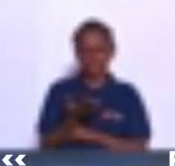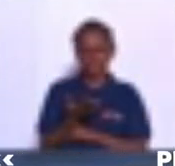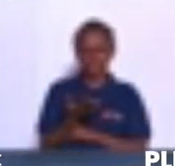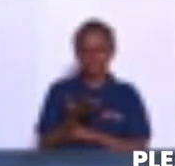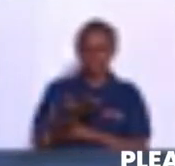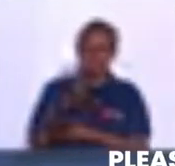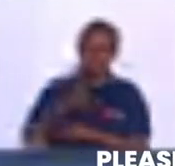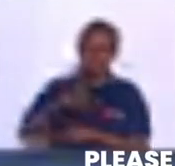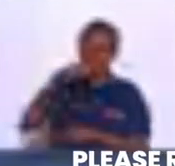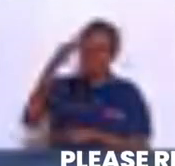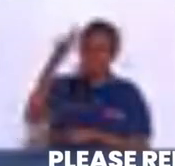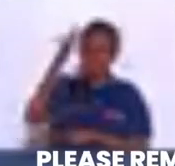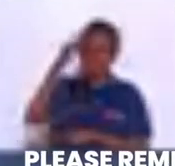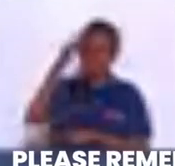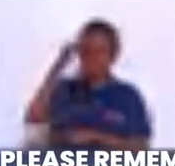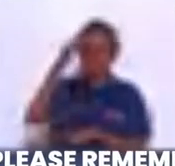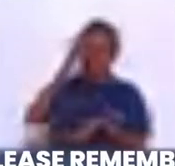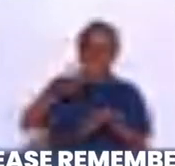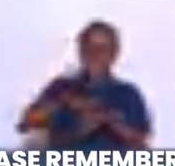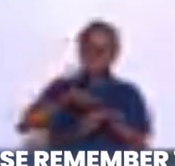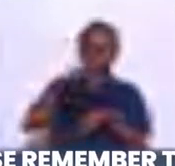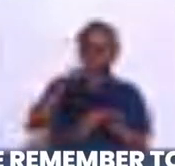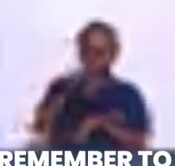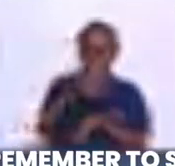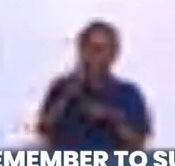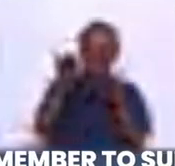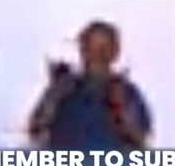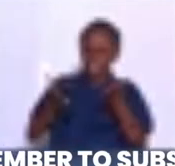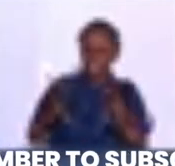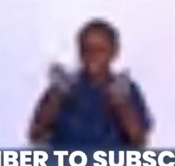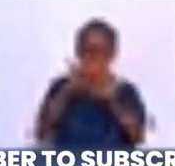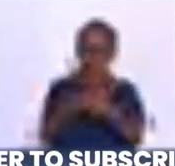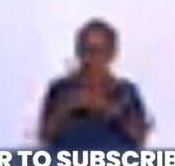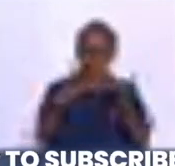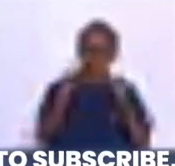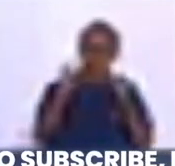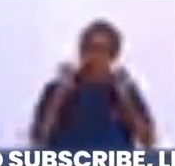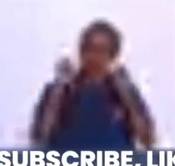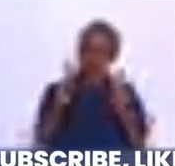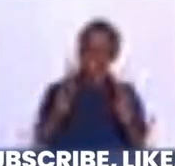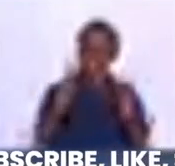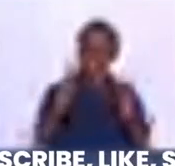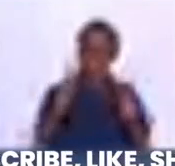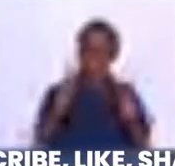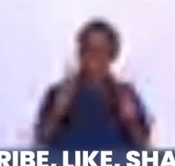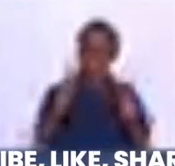I know when you are here, everything is okay.